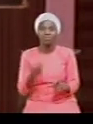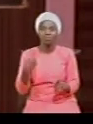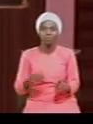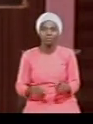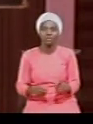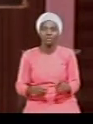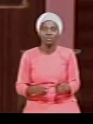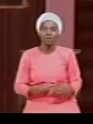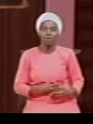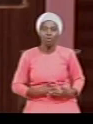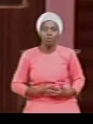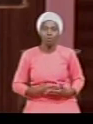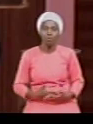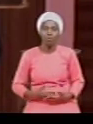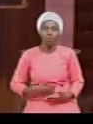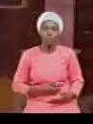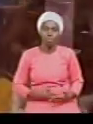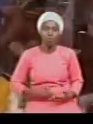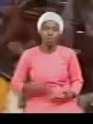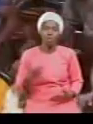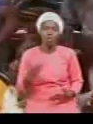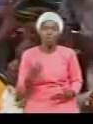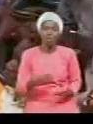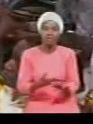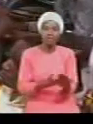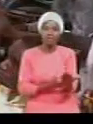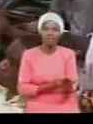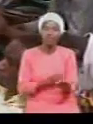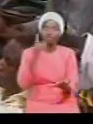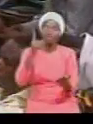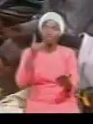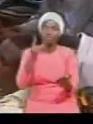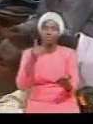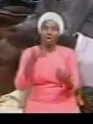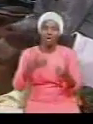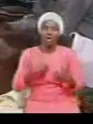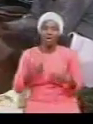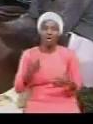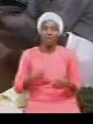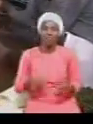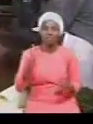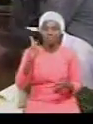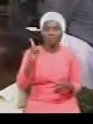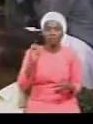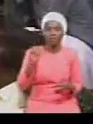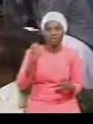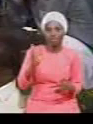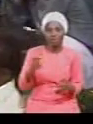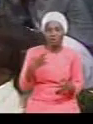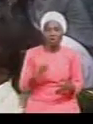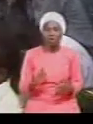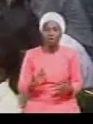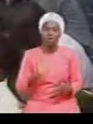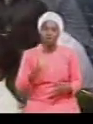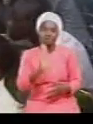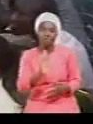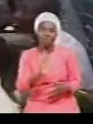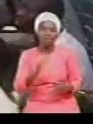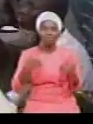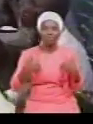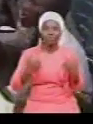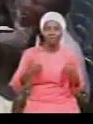the morning, thou hast the dew of thy youth. He's saying that there's a